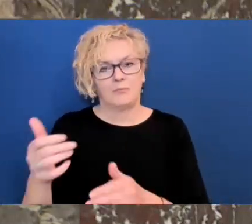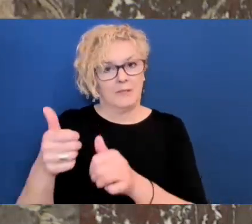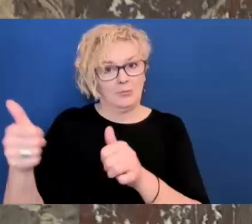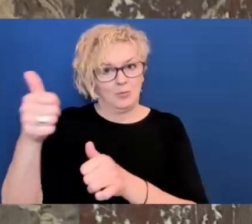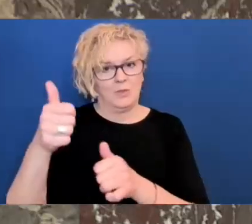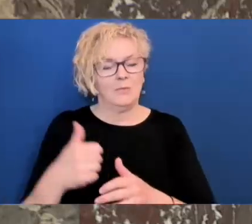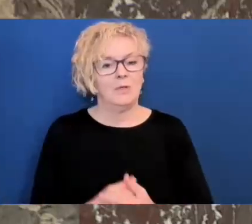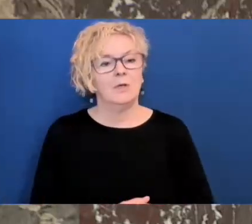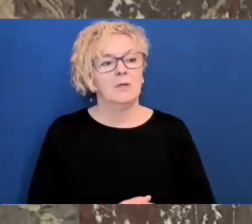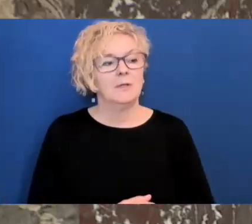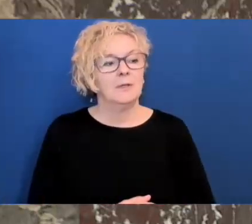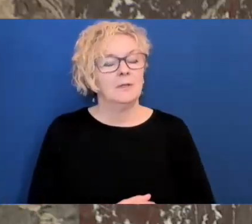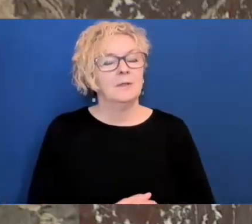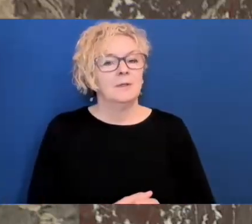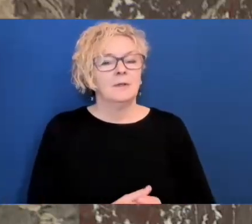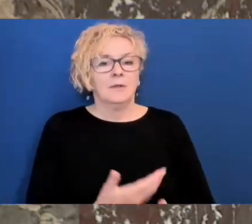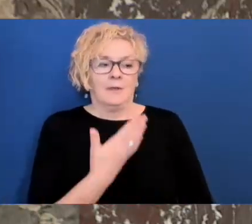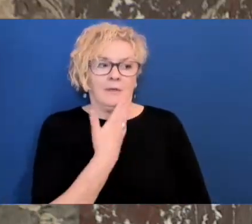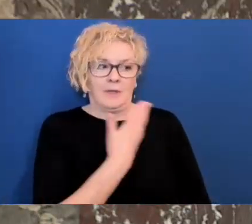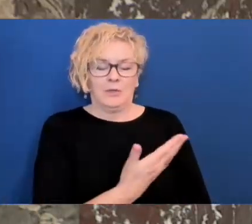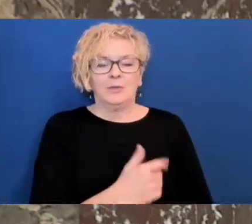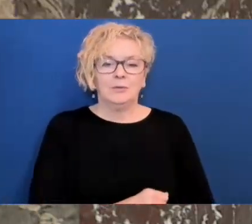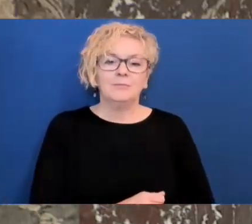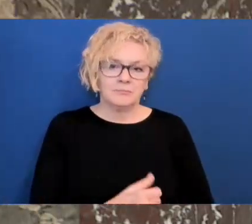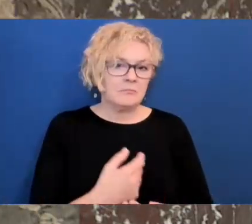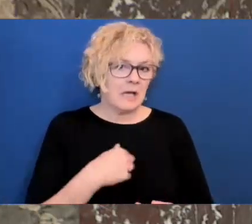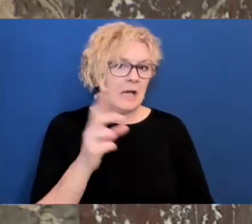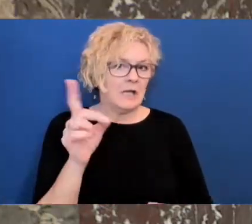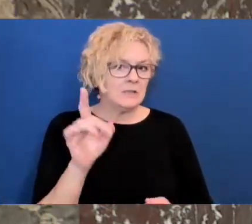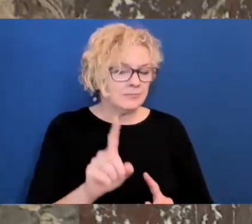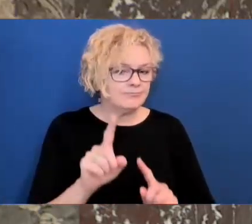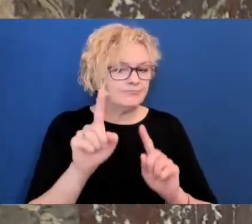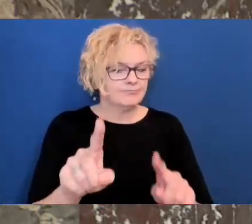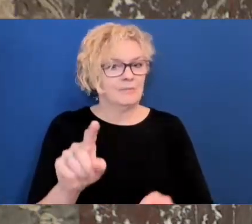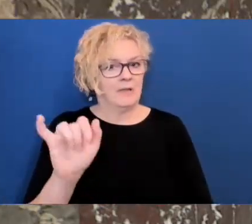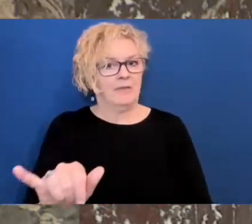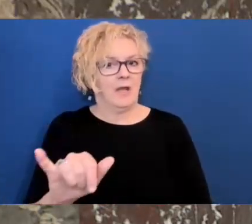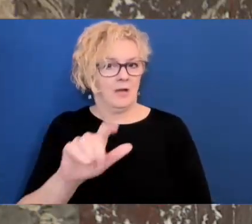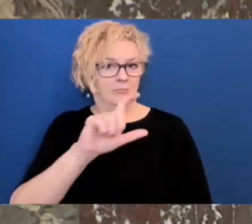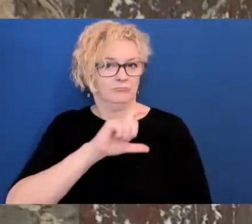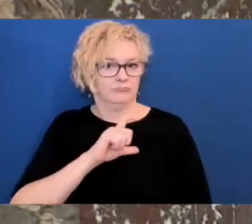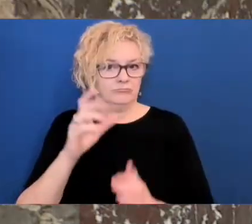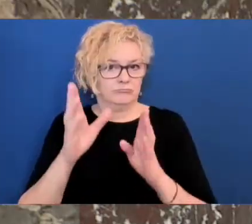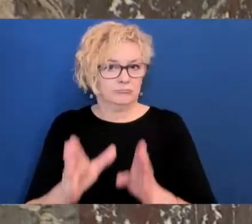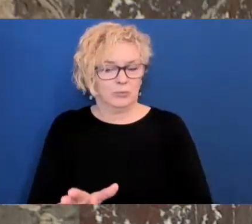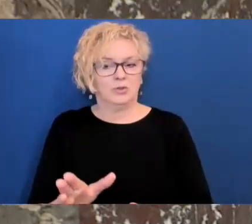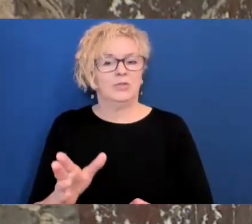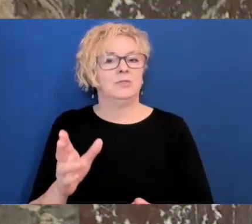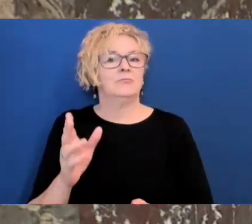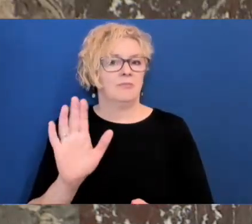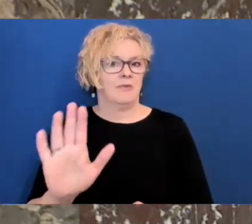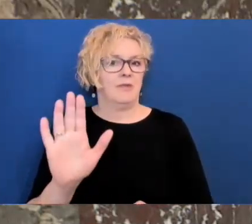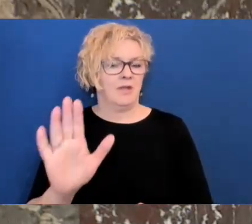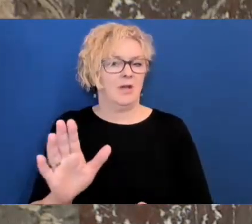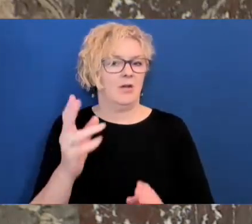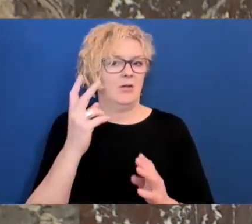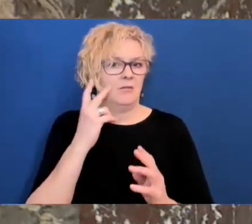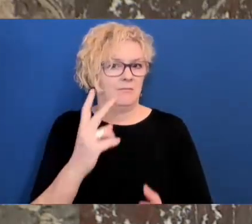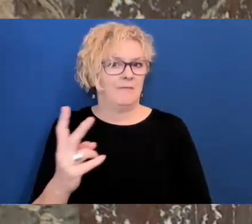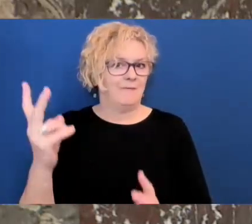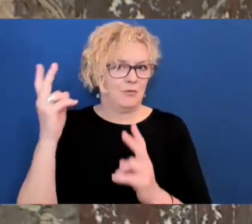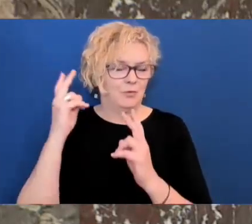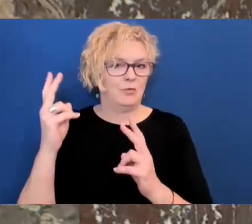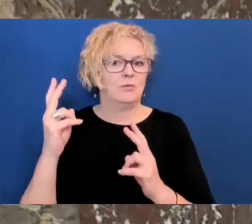constable's funeral. It was a moving event, a horrific death, and